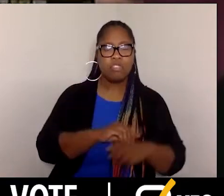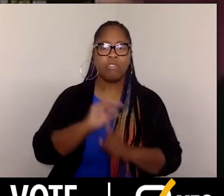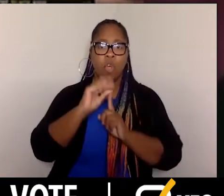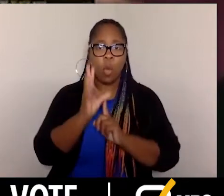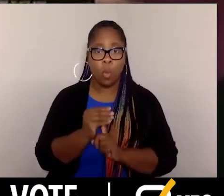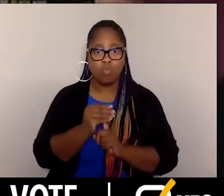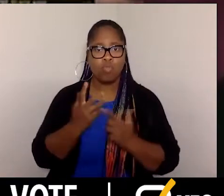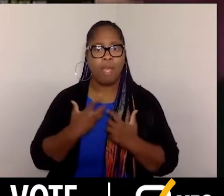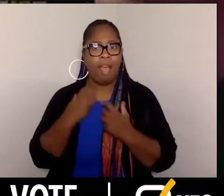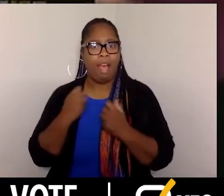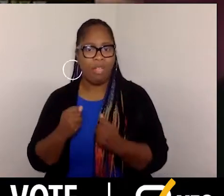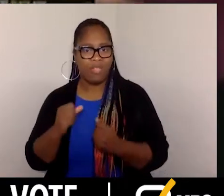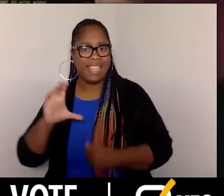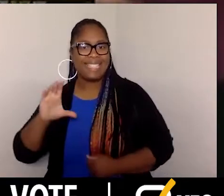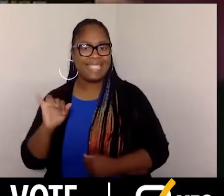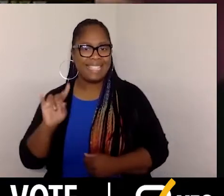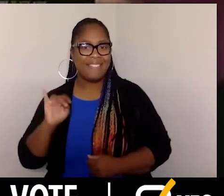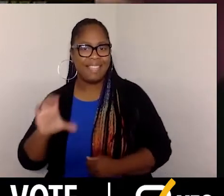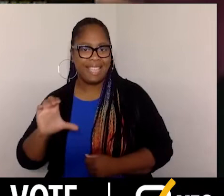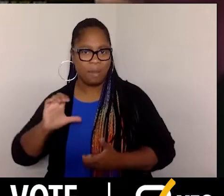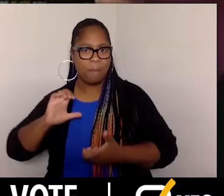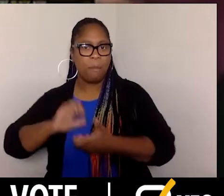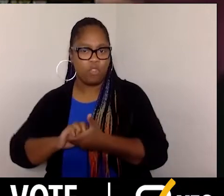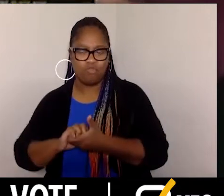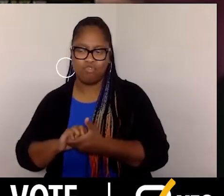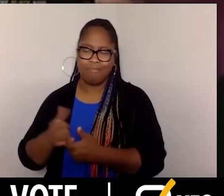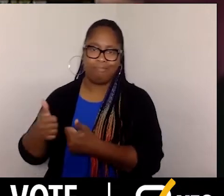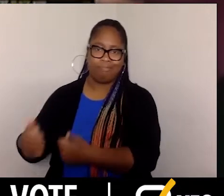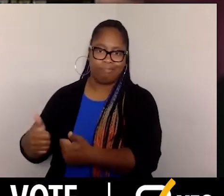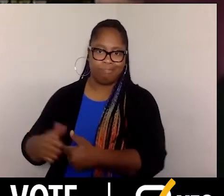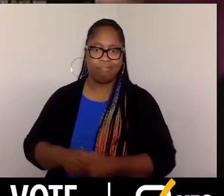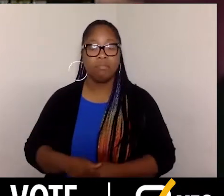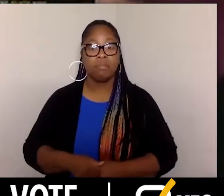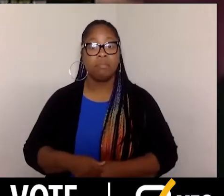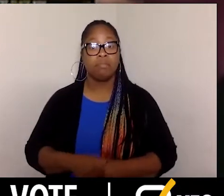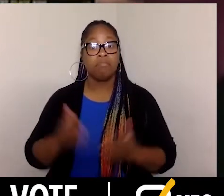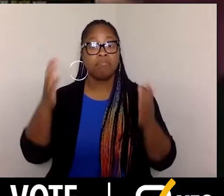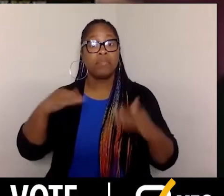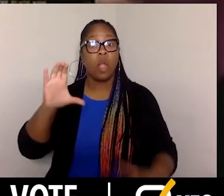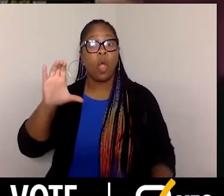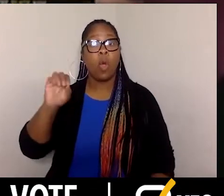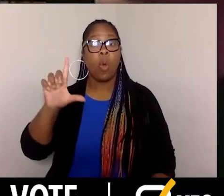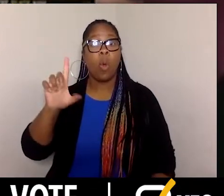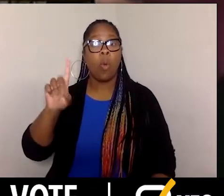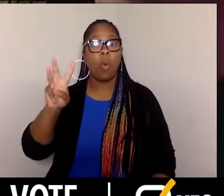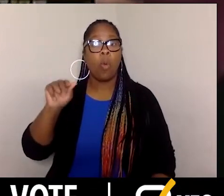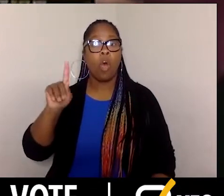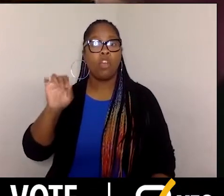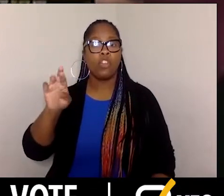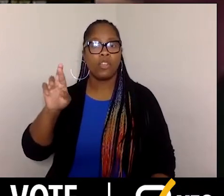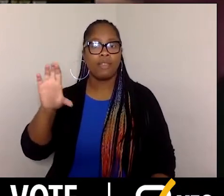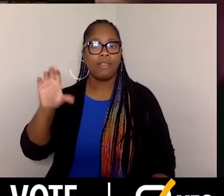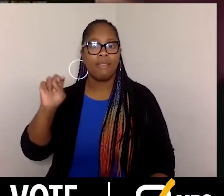civic partnerships. At Coldwater Canyon, early childhood